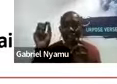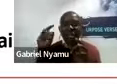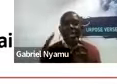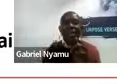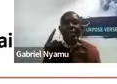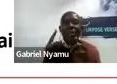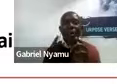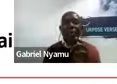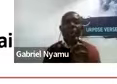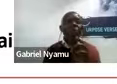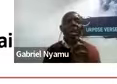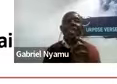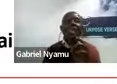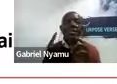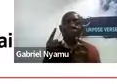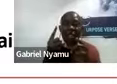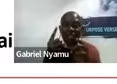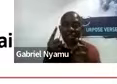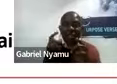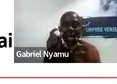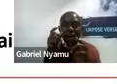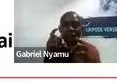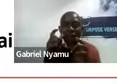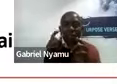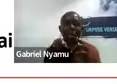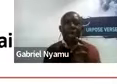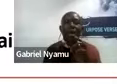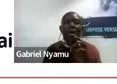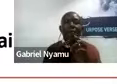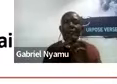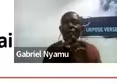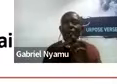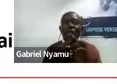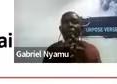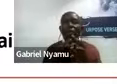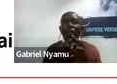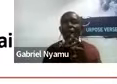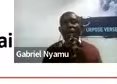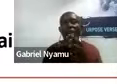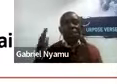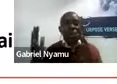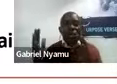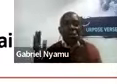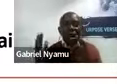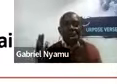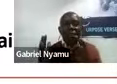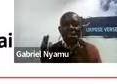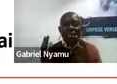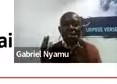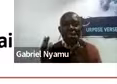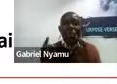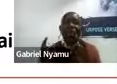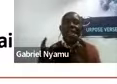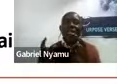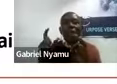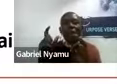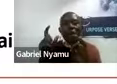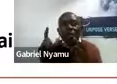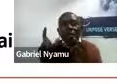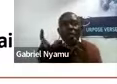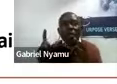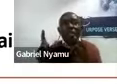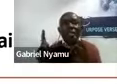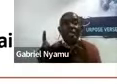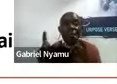missing gap. In the purpose, you'll find there's a passion, there's a component. If you take your passion up to 100%, you'll find